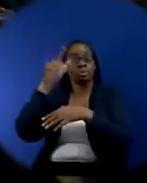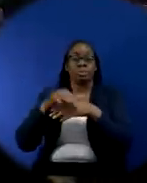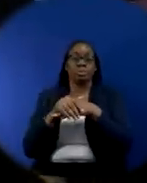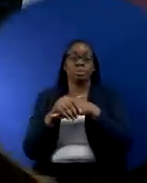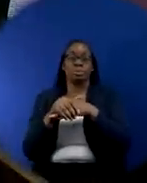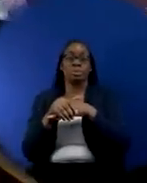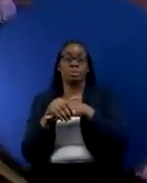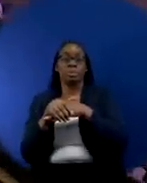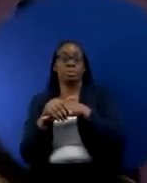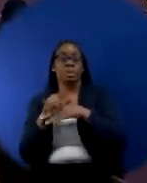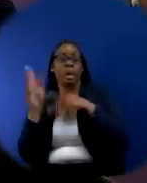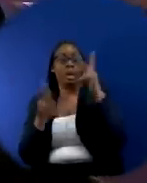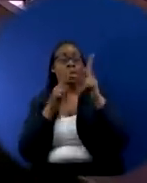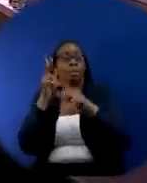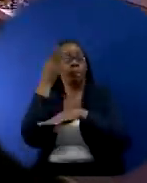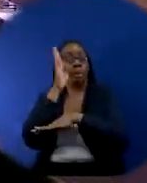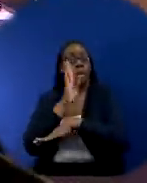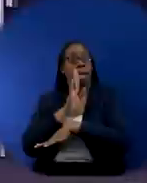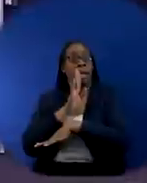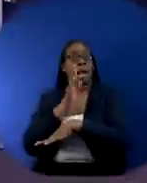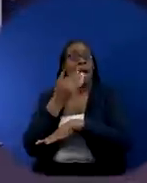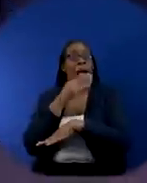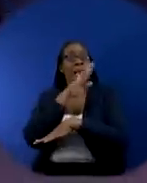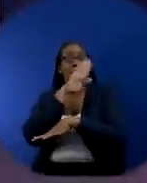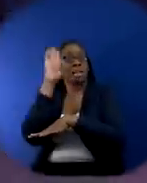Let's hear the people of God say, I can